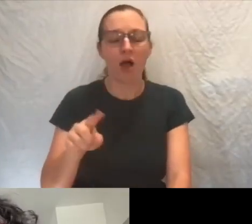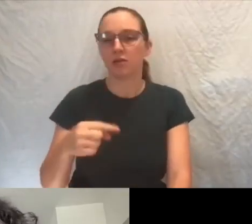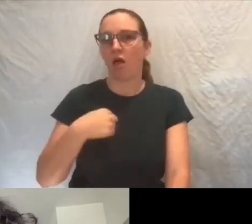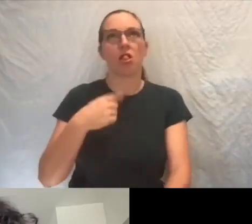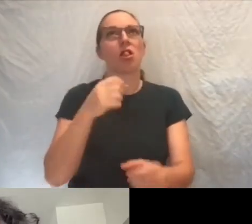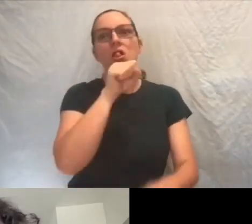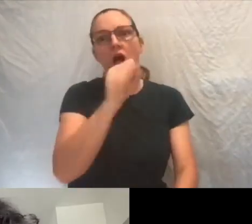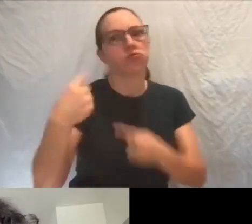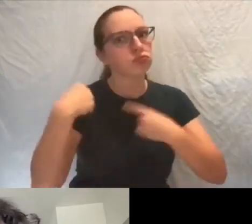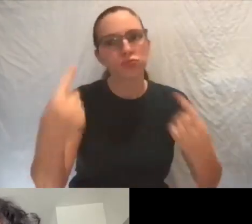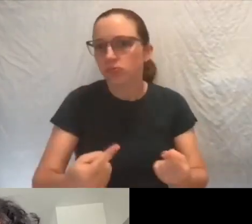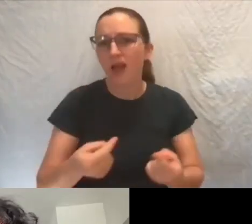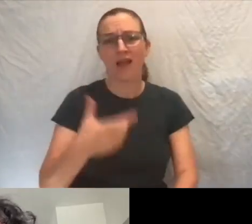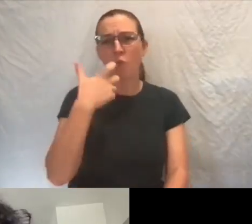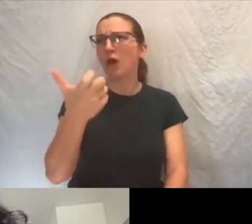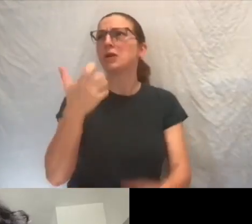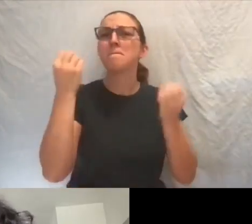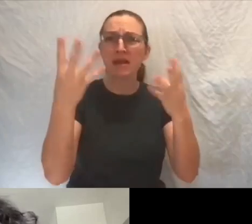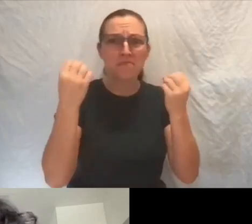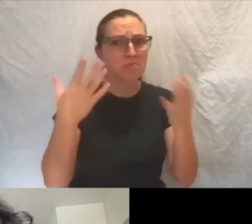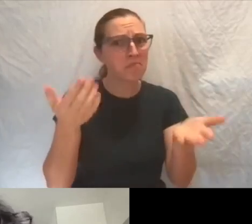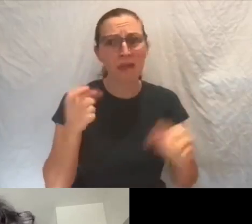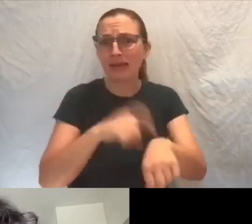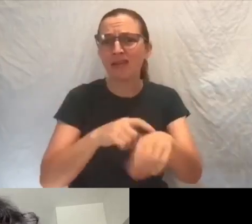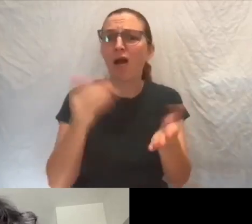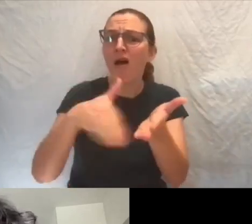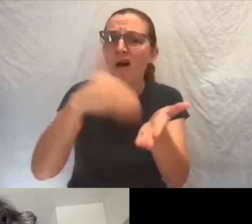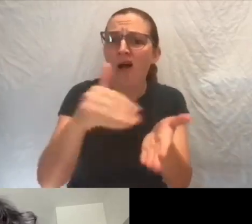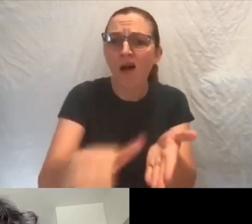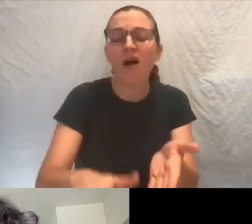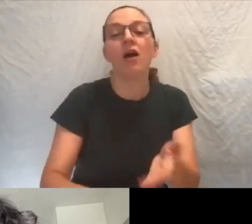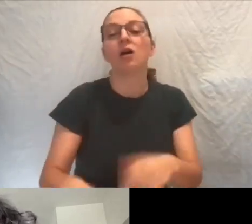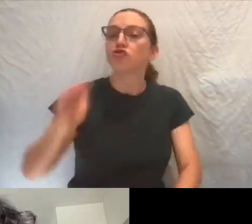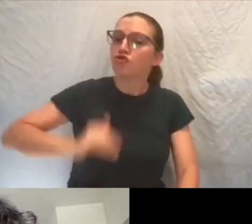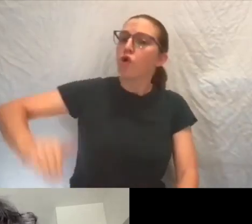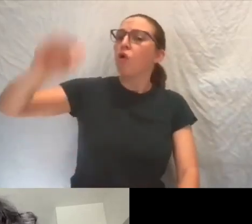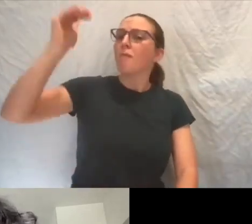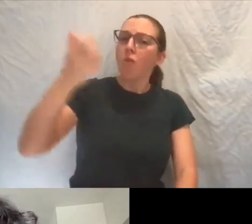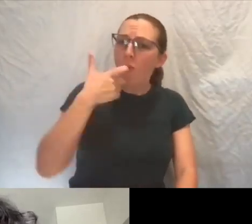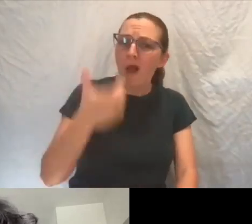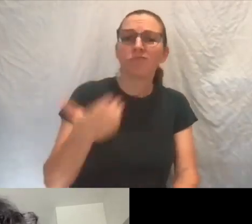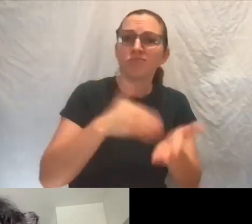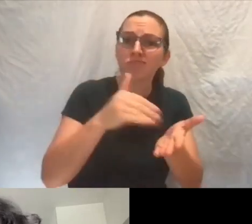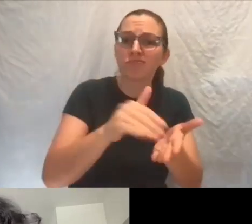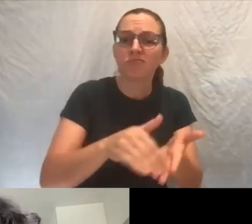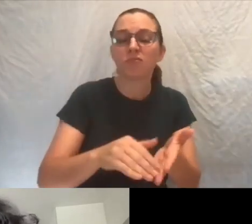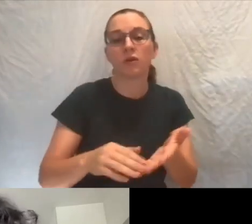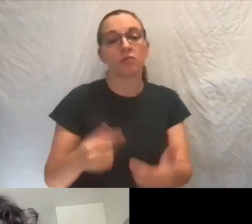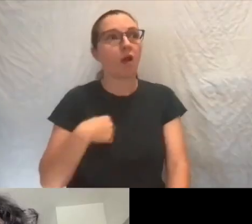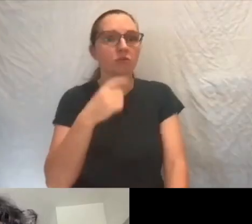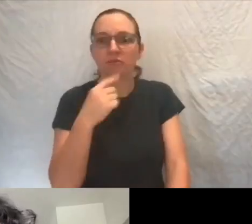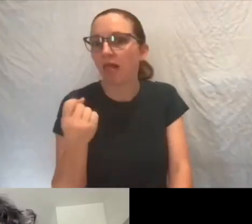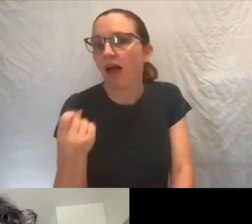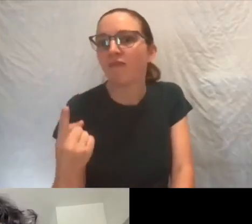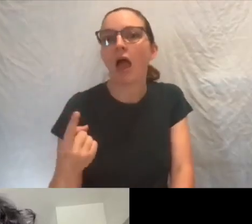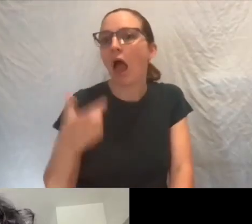I've watched it a number of times. I watched it so many times when I was younger, and now, of course, later when I was 11, watching Wicked,